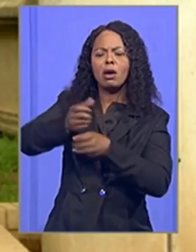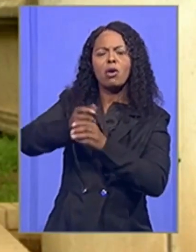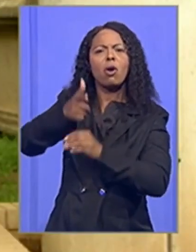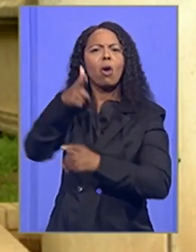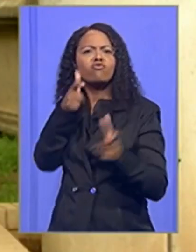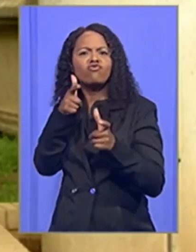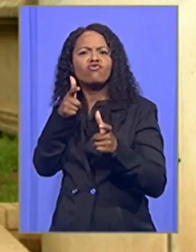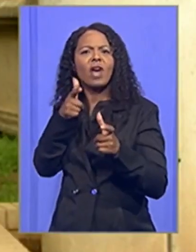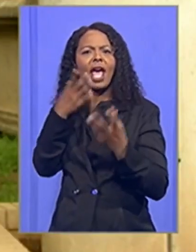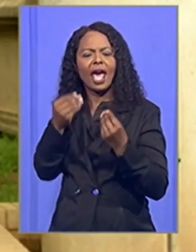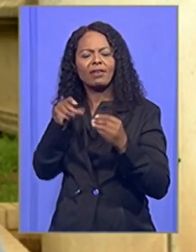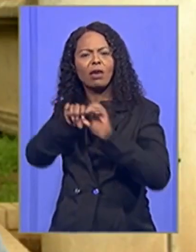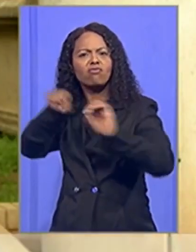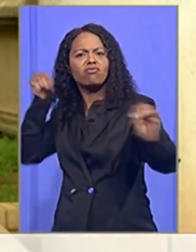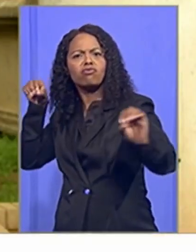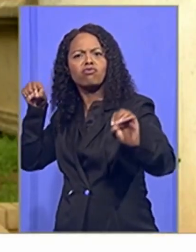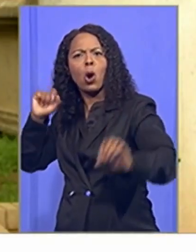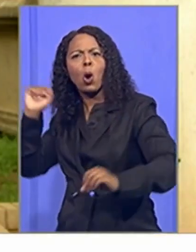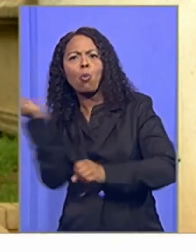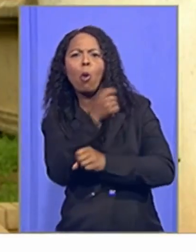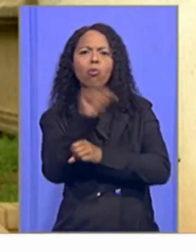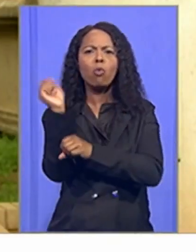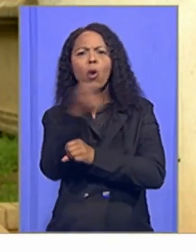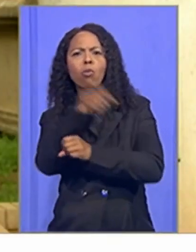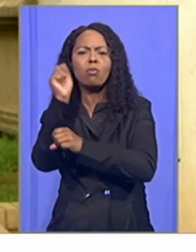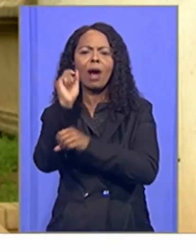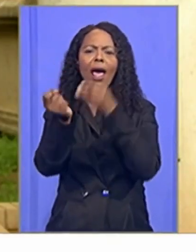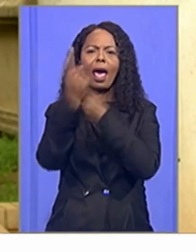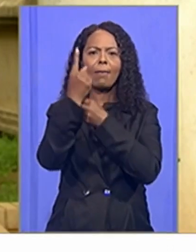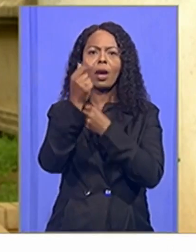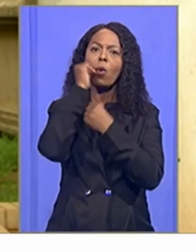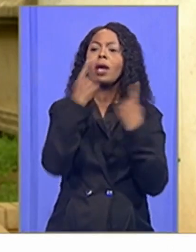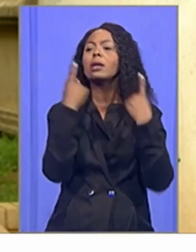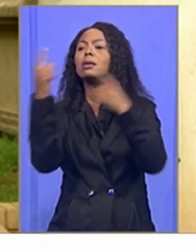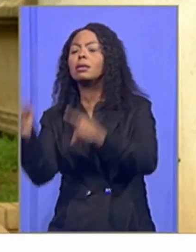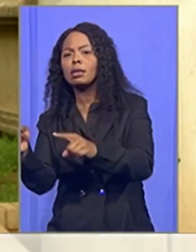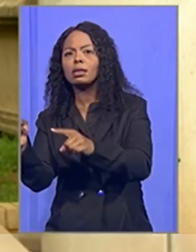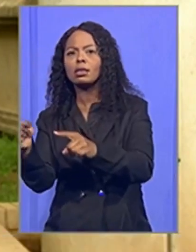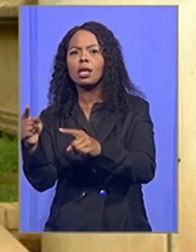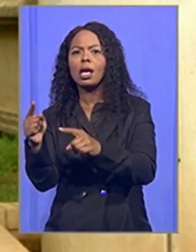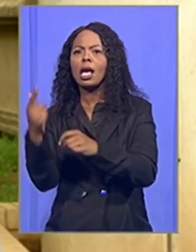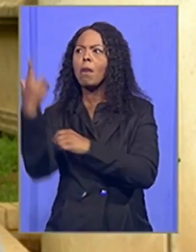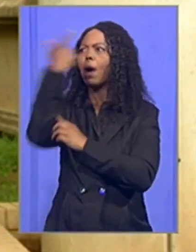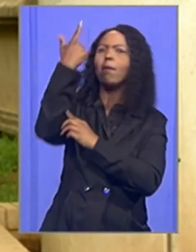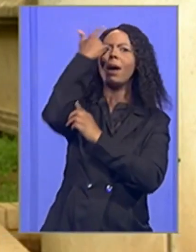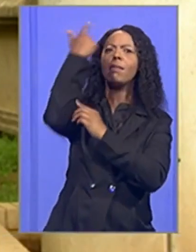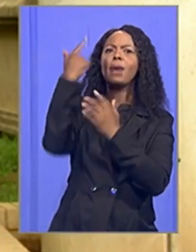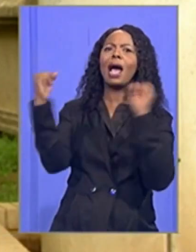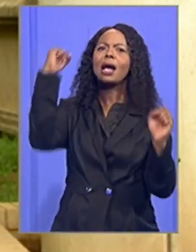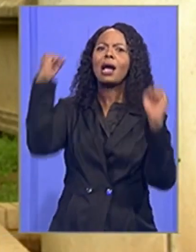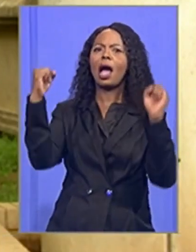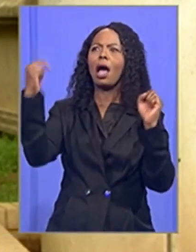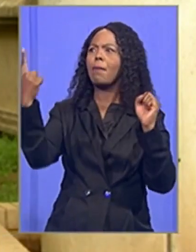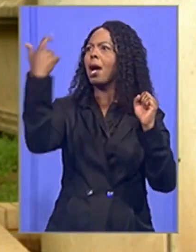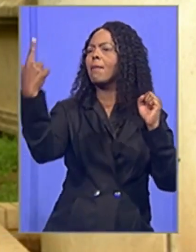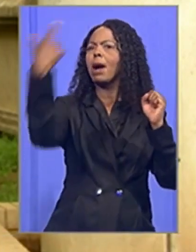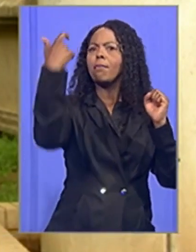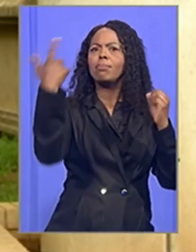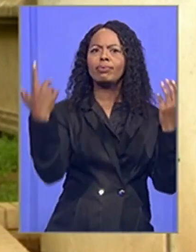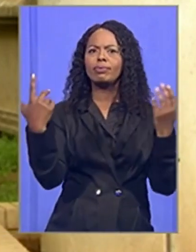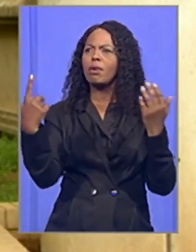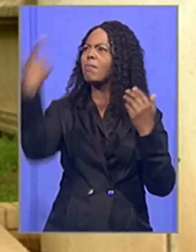When we were on our way back and we came across the farmers and they started to shoot us, to shoot at the car, front of the car. So we